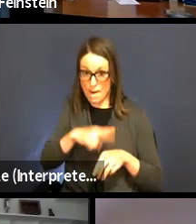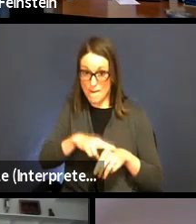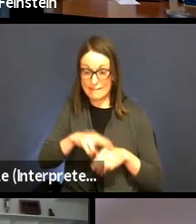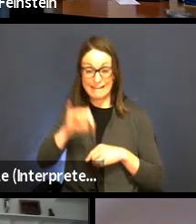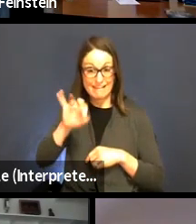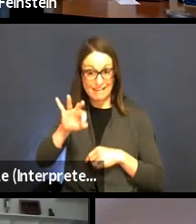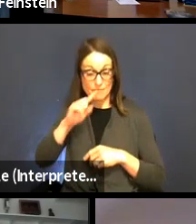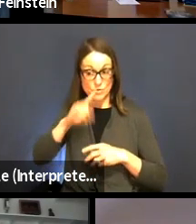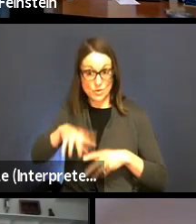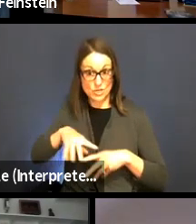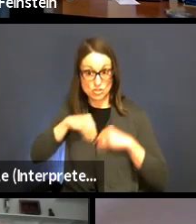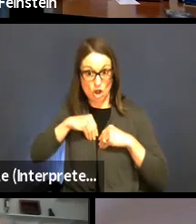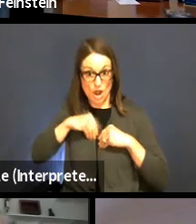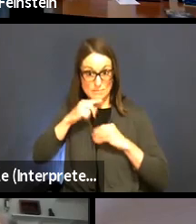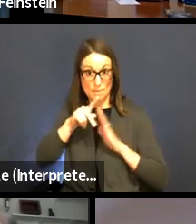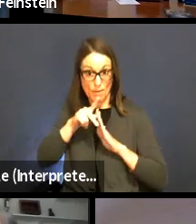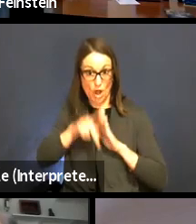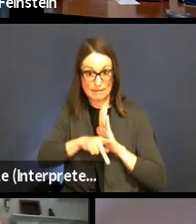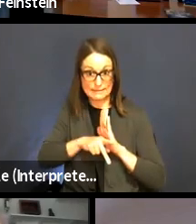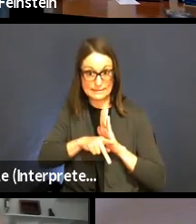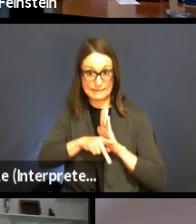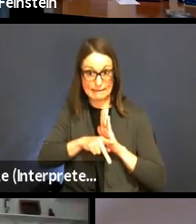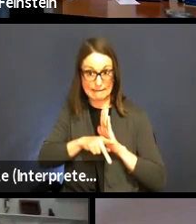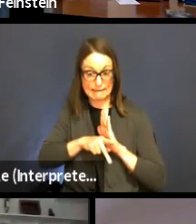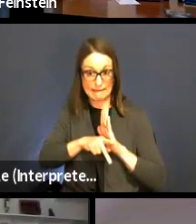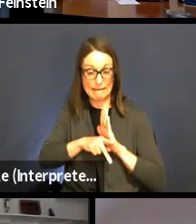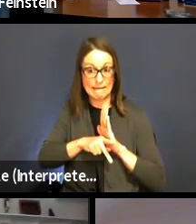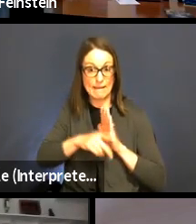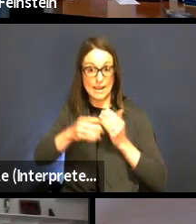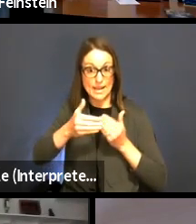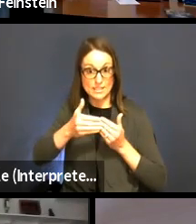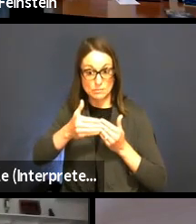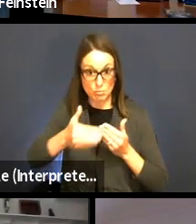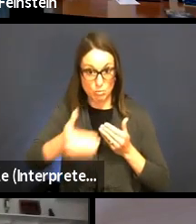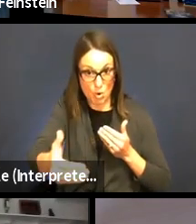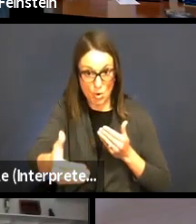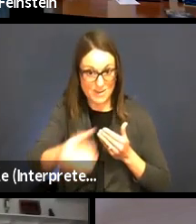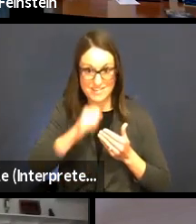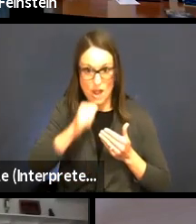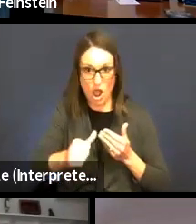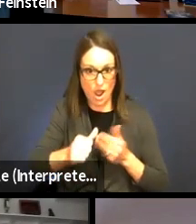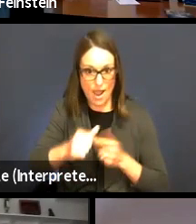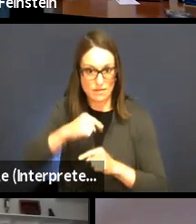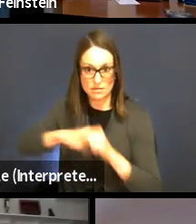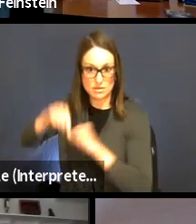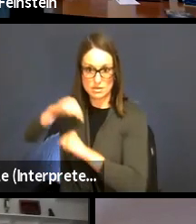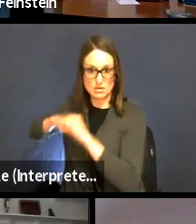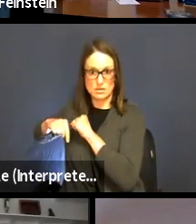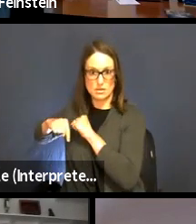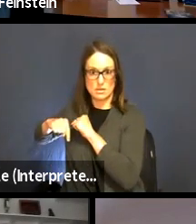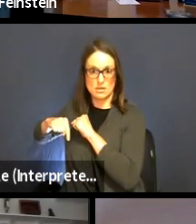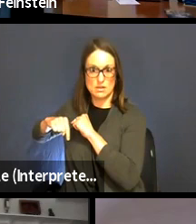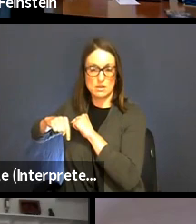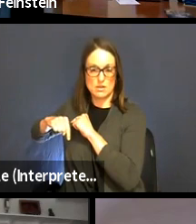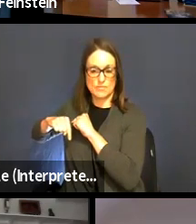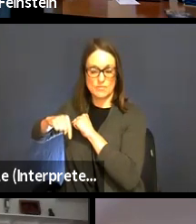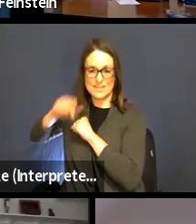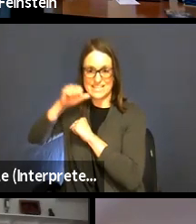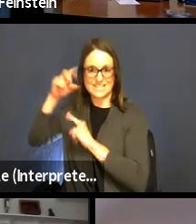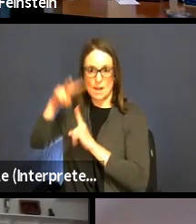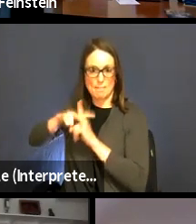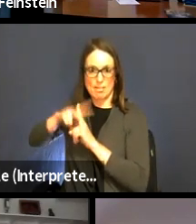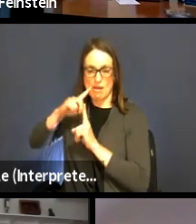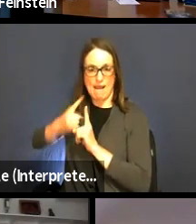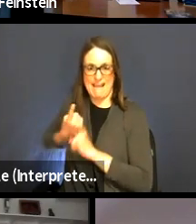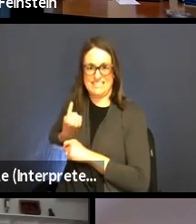adopt a policy, it's prospective in its implementation, not retrospective. Right. If